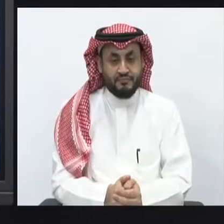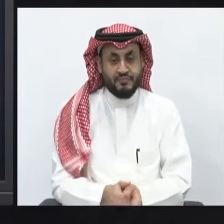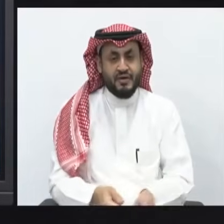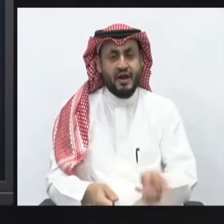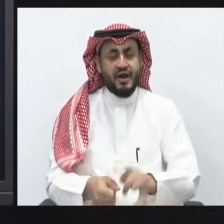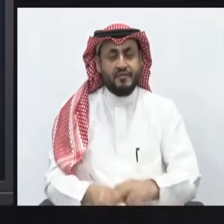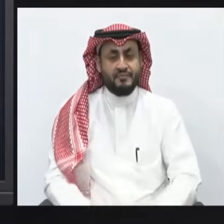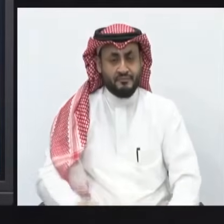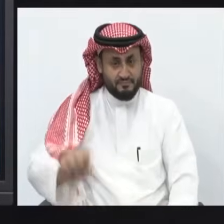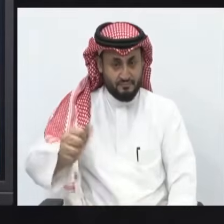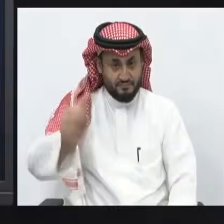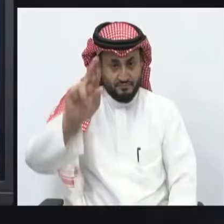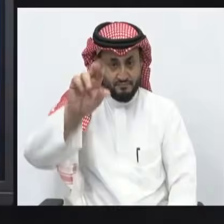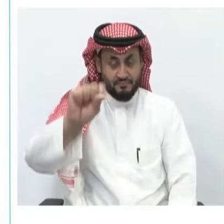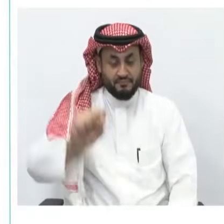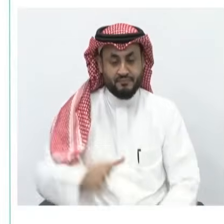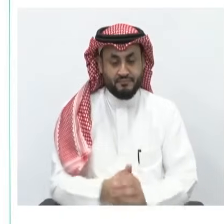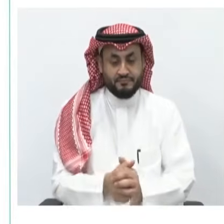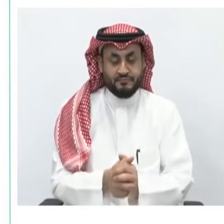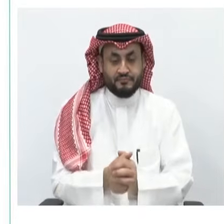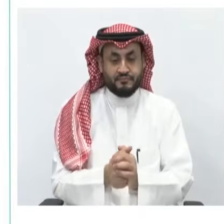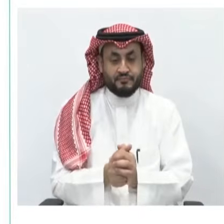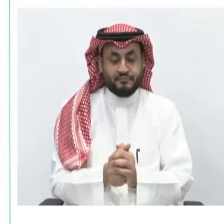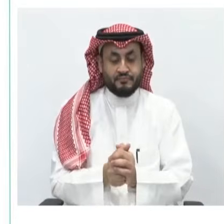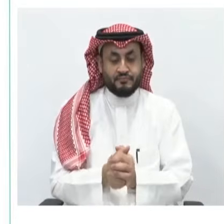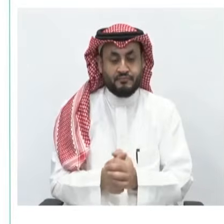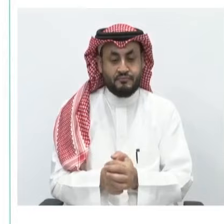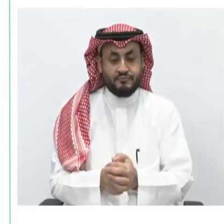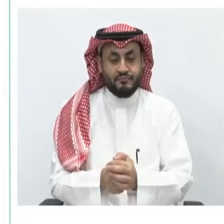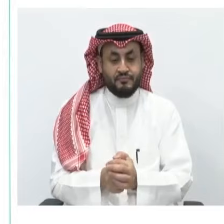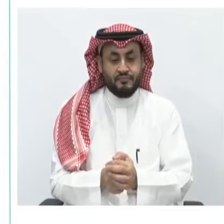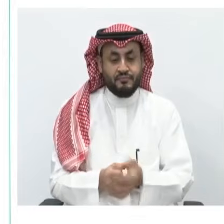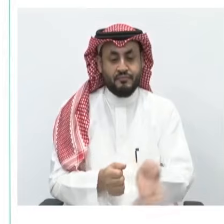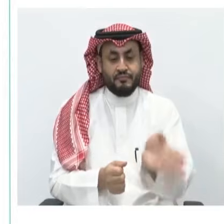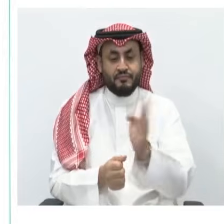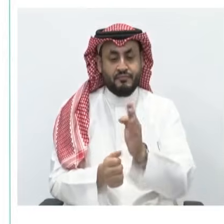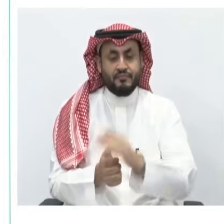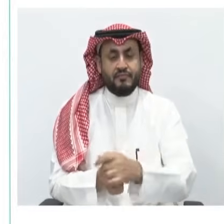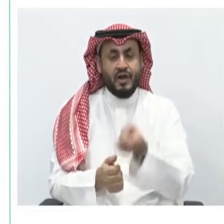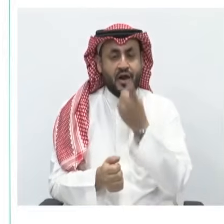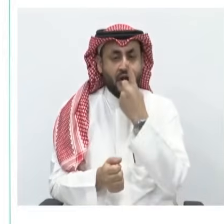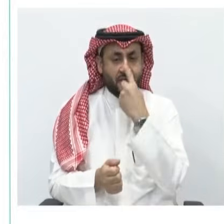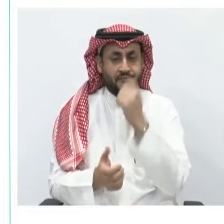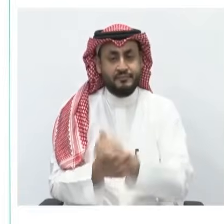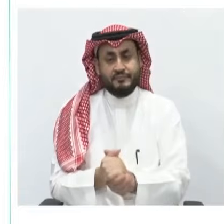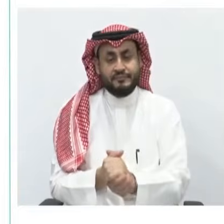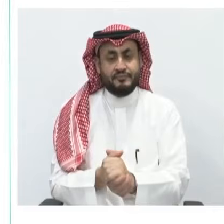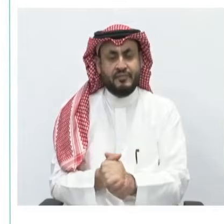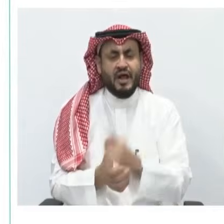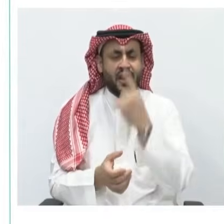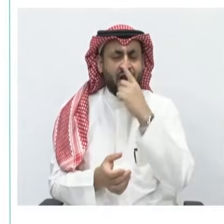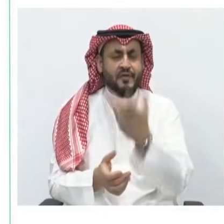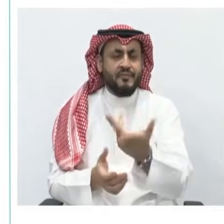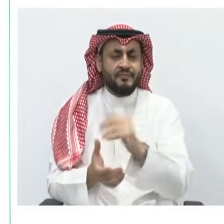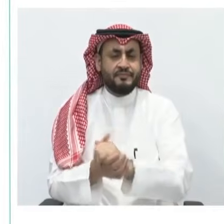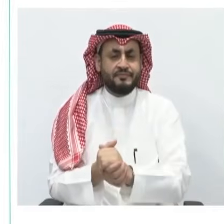me. Ears. Yes, that's right. Okay. What about this? Yes, what is